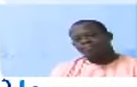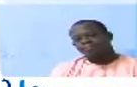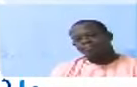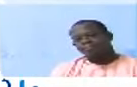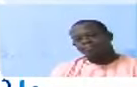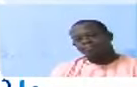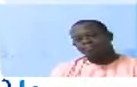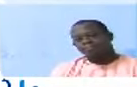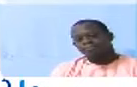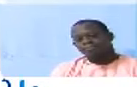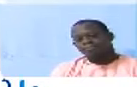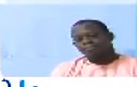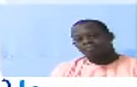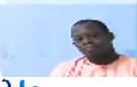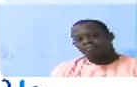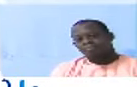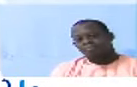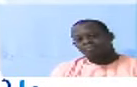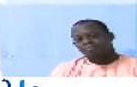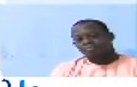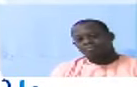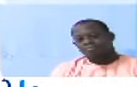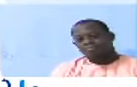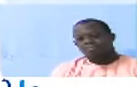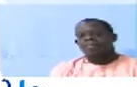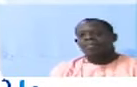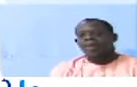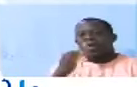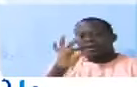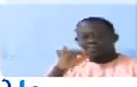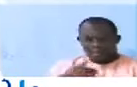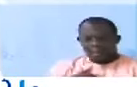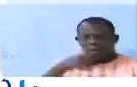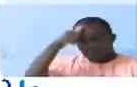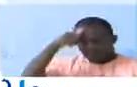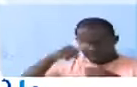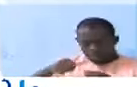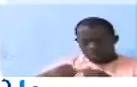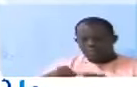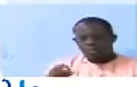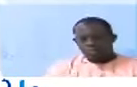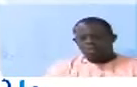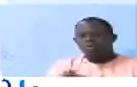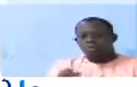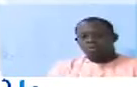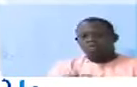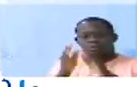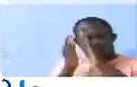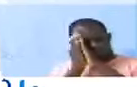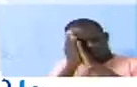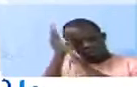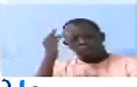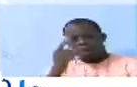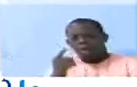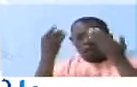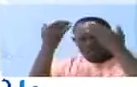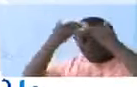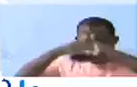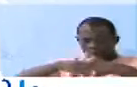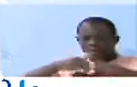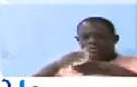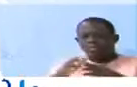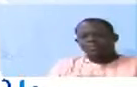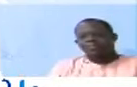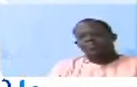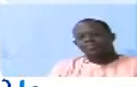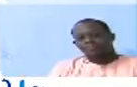ni manye na nga suta kilinkeje. If I can remember, we spent one night there. Koto kora le lumkirin trong somanda